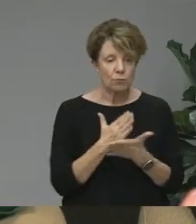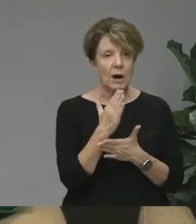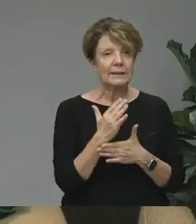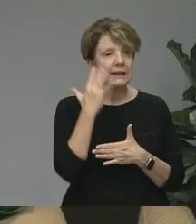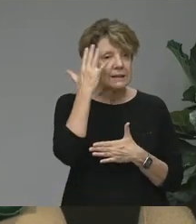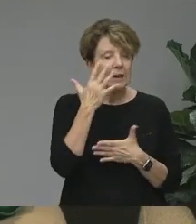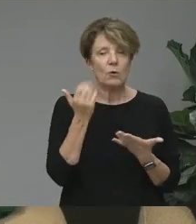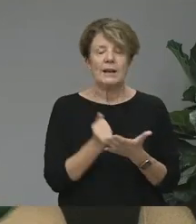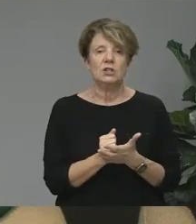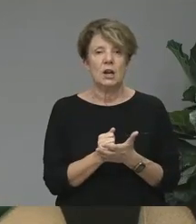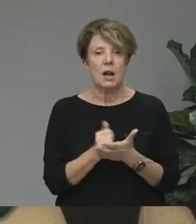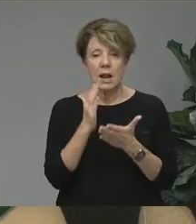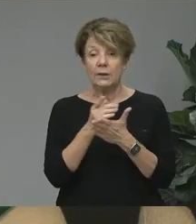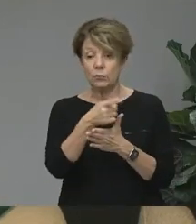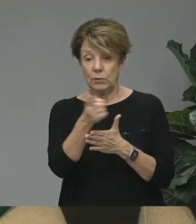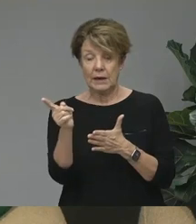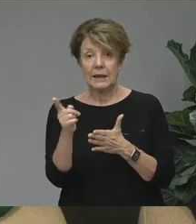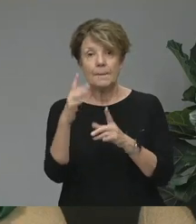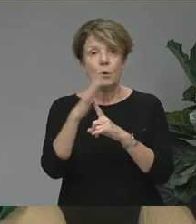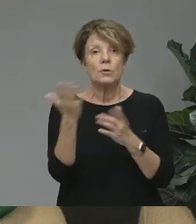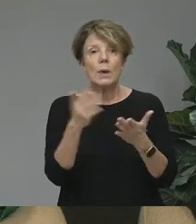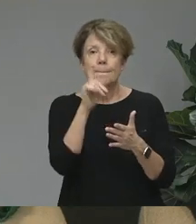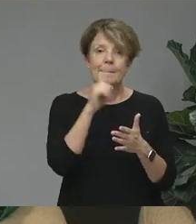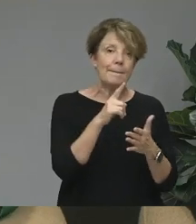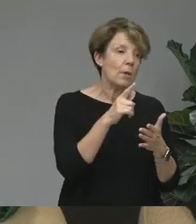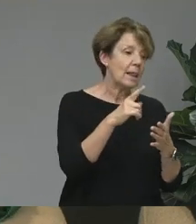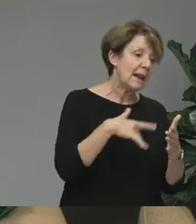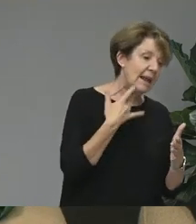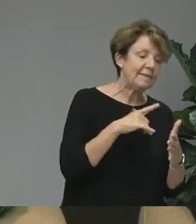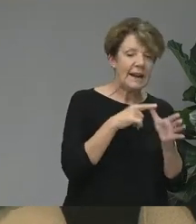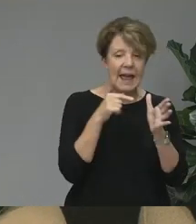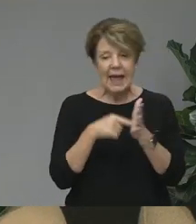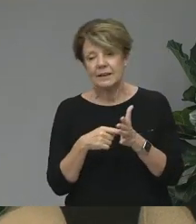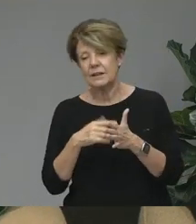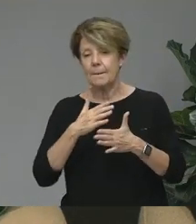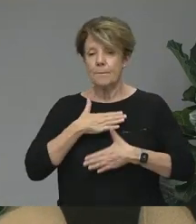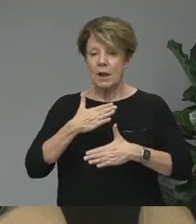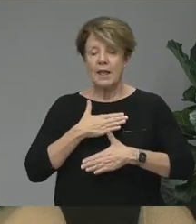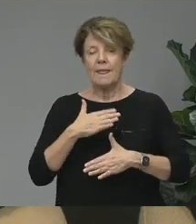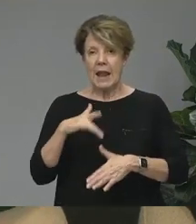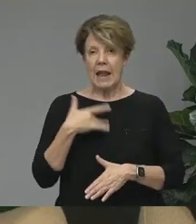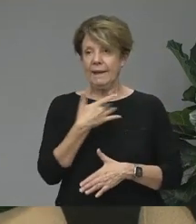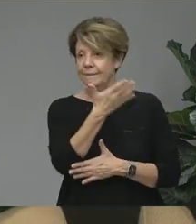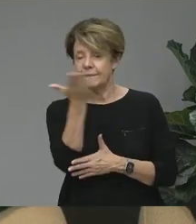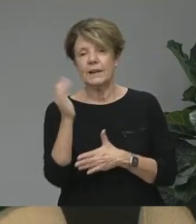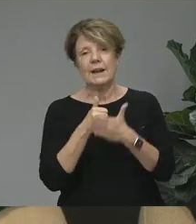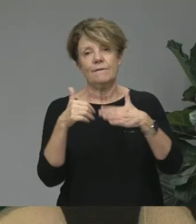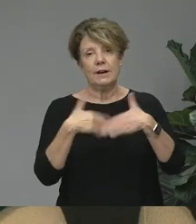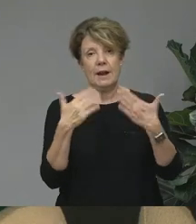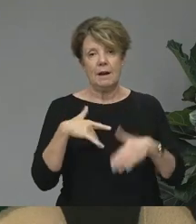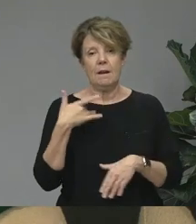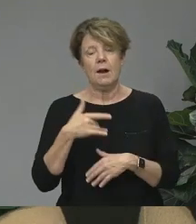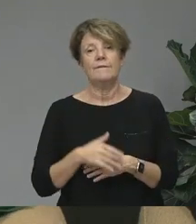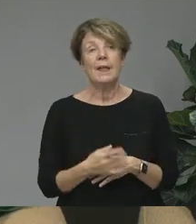upstream. It's in the area where people act and live and breathe and experience human rights and think about human